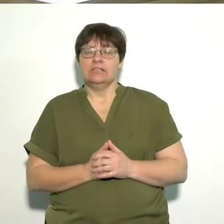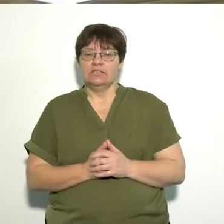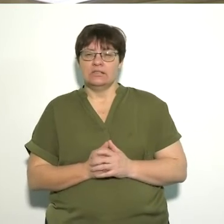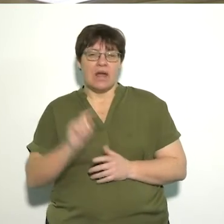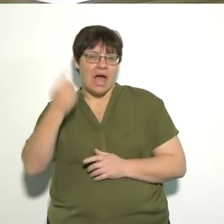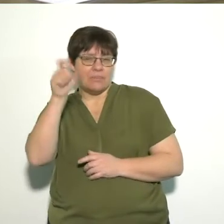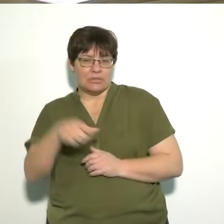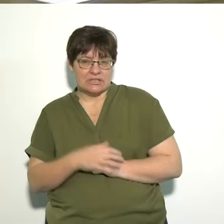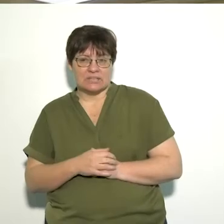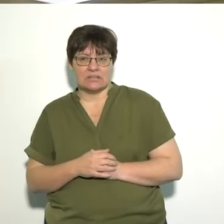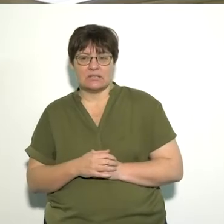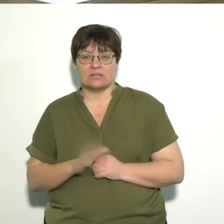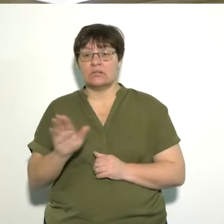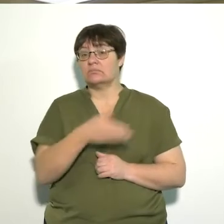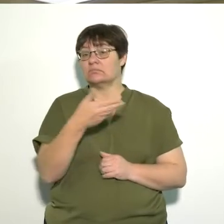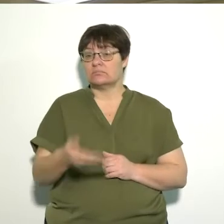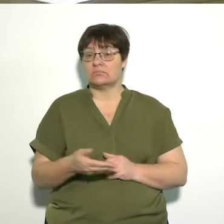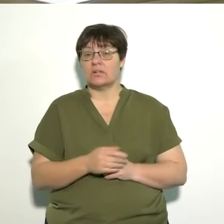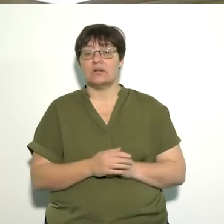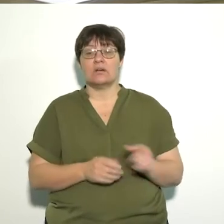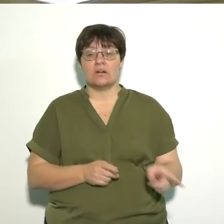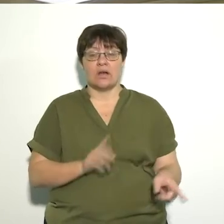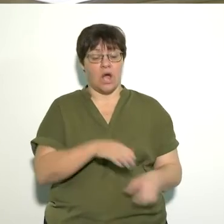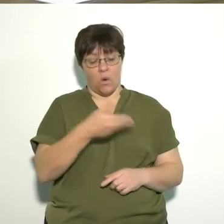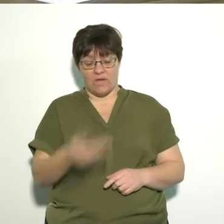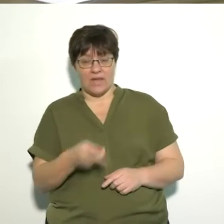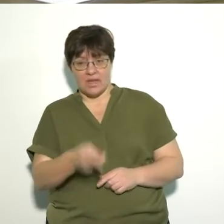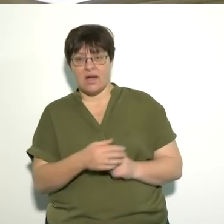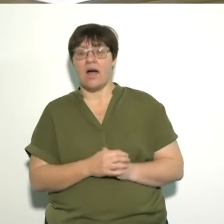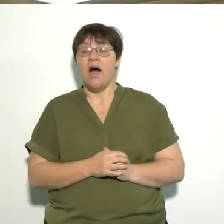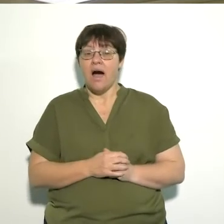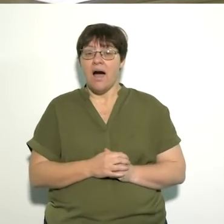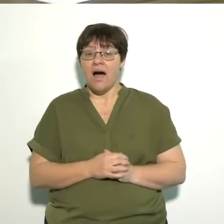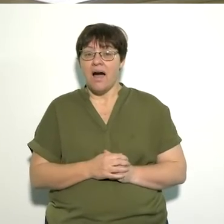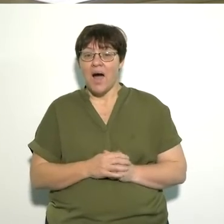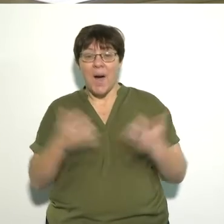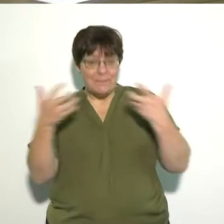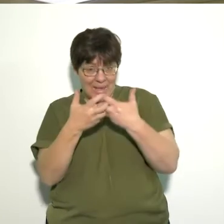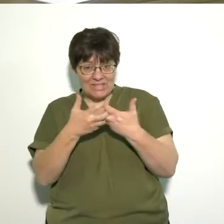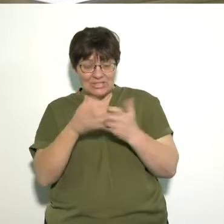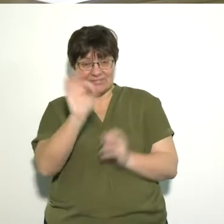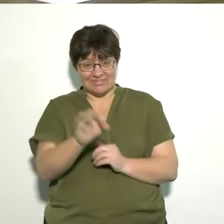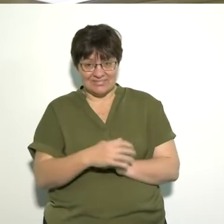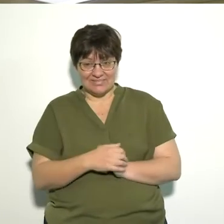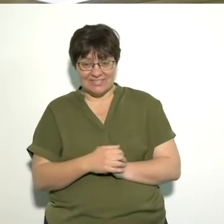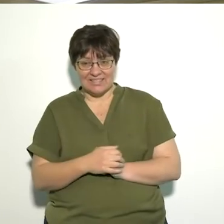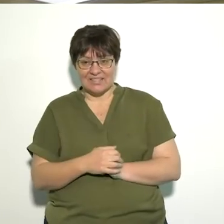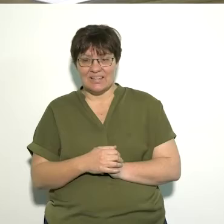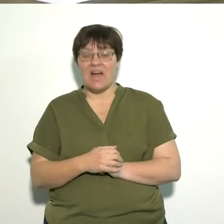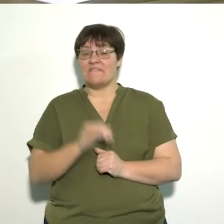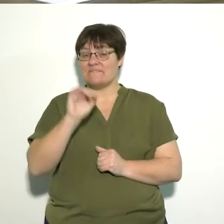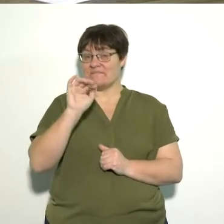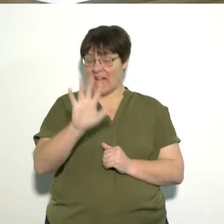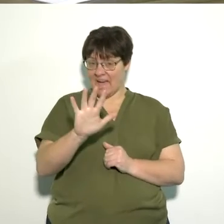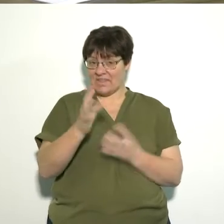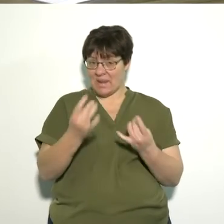now it's the other person's turn. They're going to turn over 1, and they're going to turn over another one. Can you see? It matched. That's the